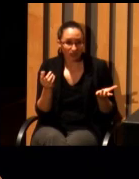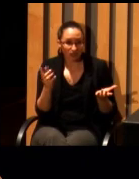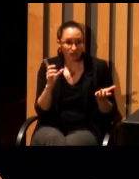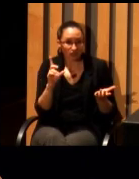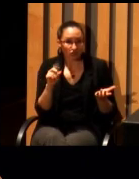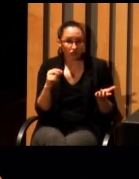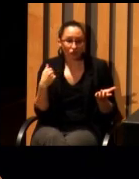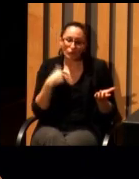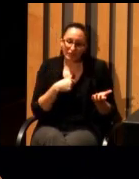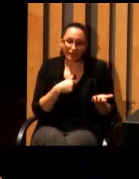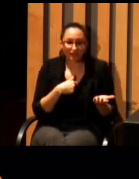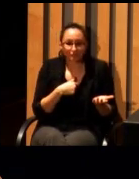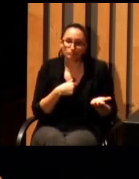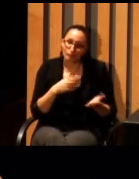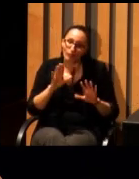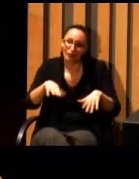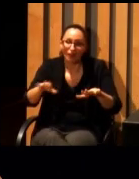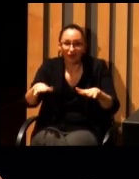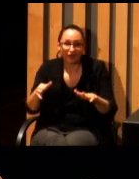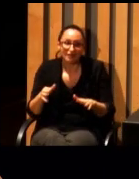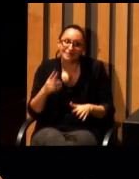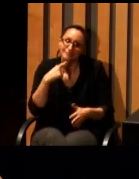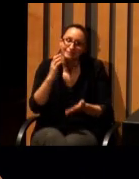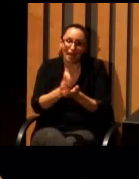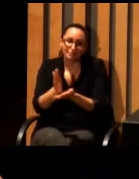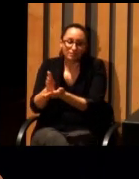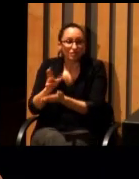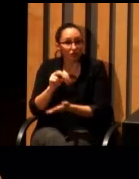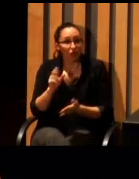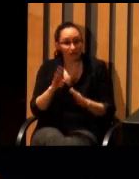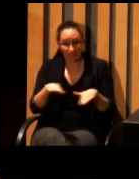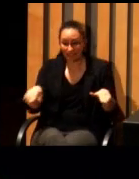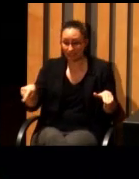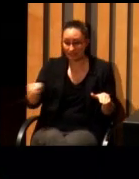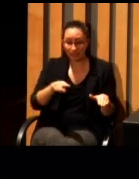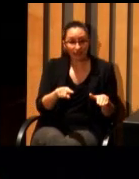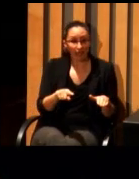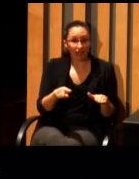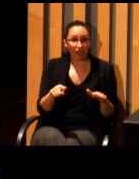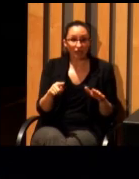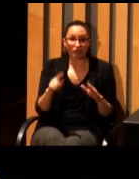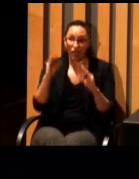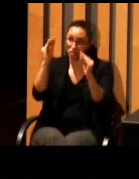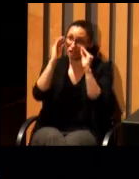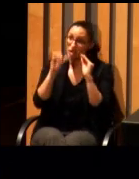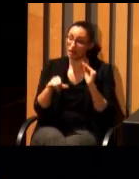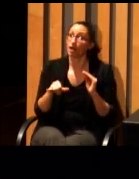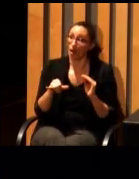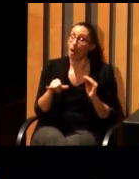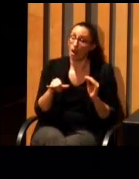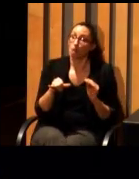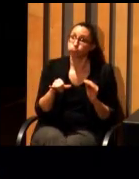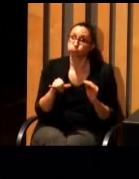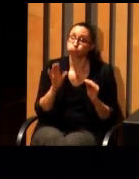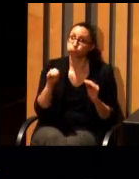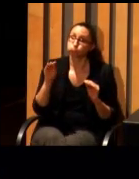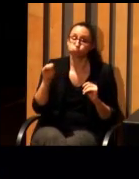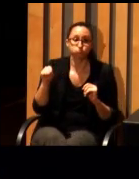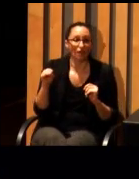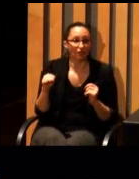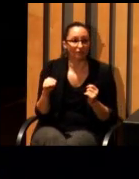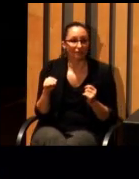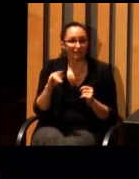because the kids are trying to do something to mimic and do something complimentary, and I give them more credit than I